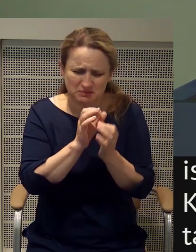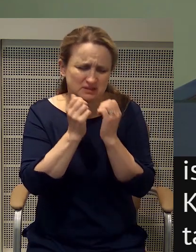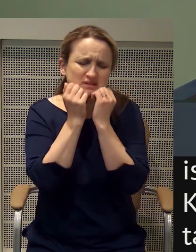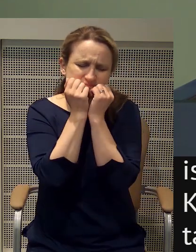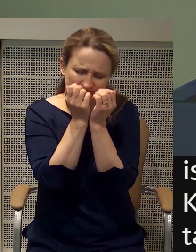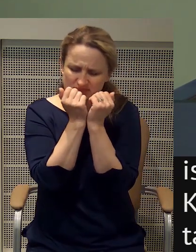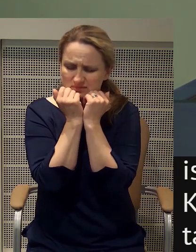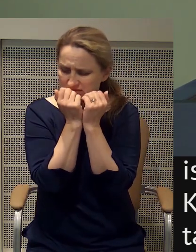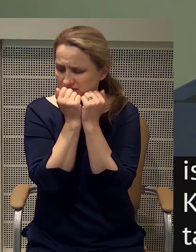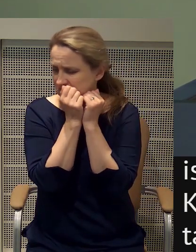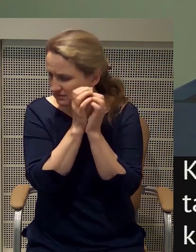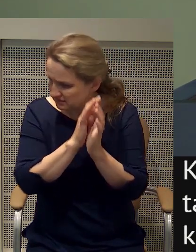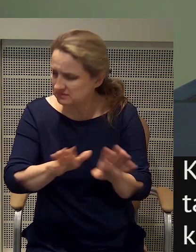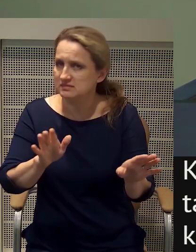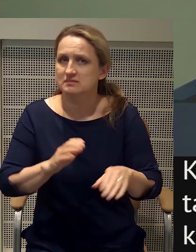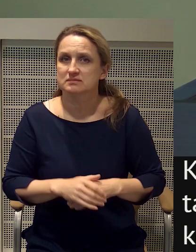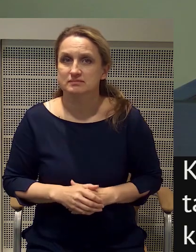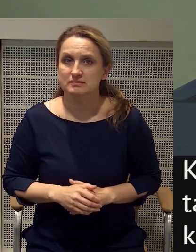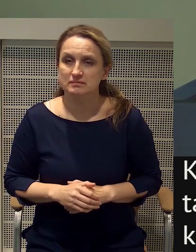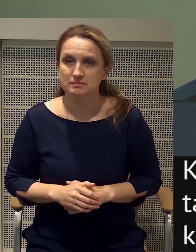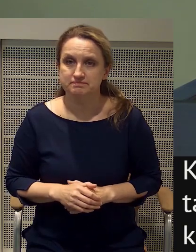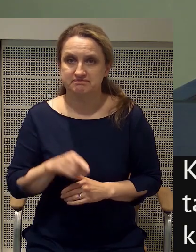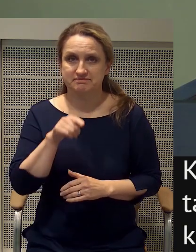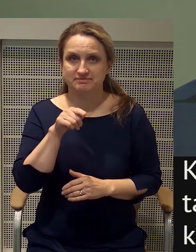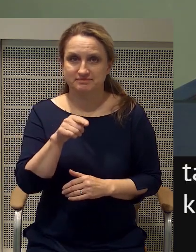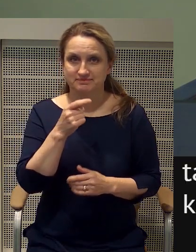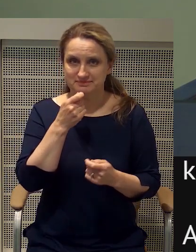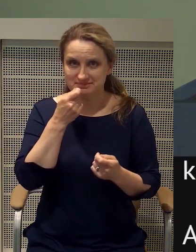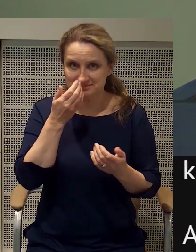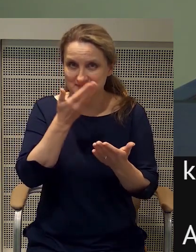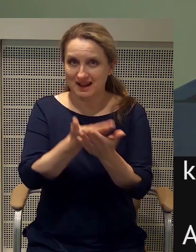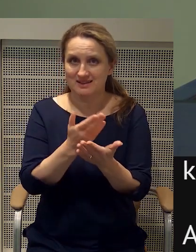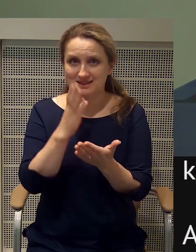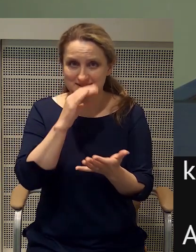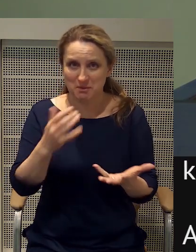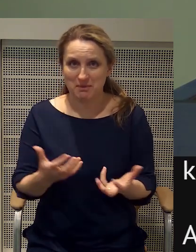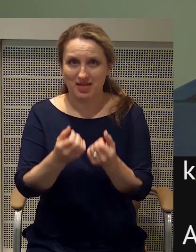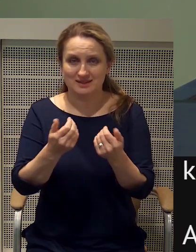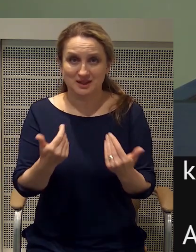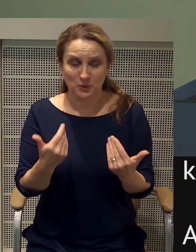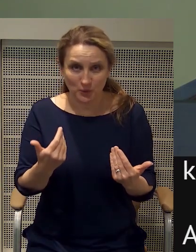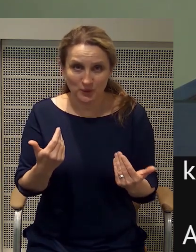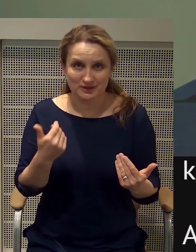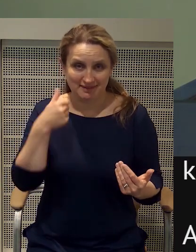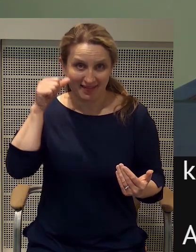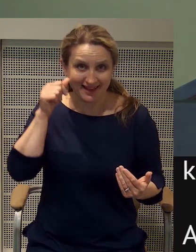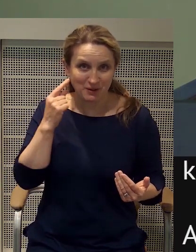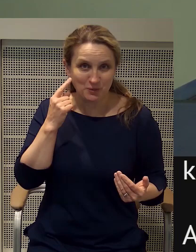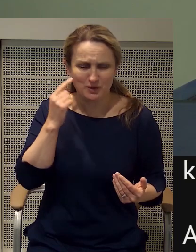He didn't expect anything from life. How can you treat